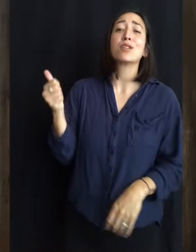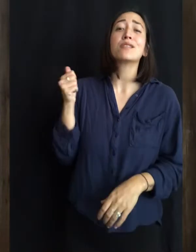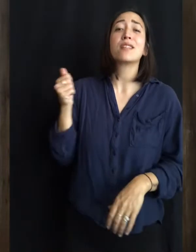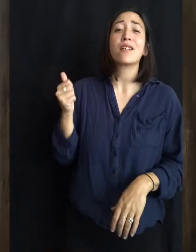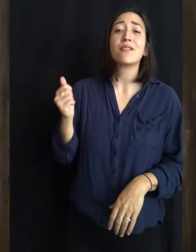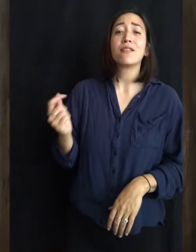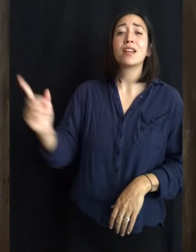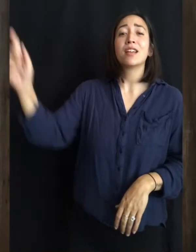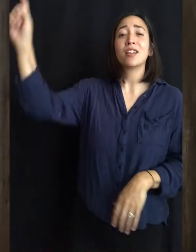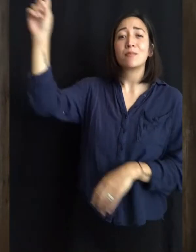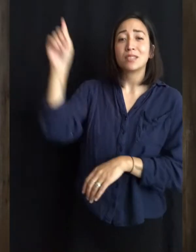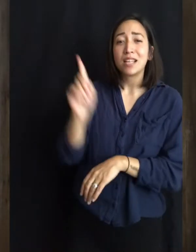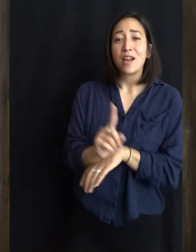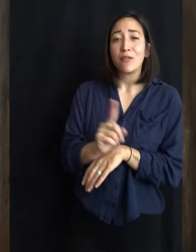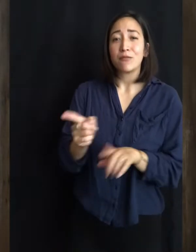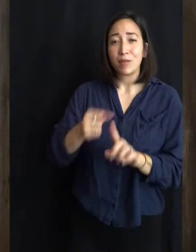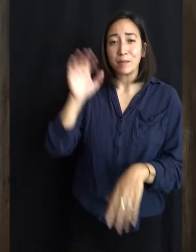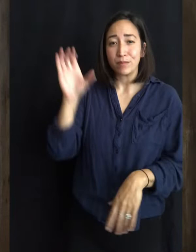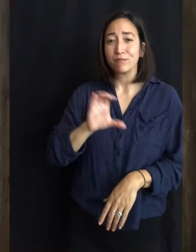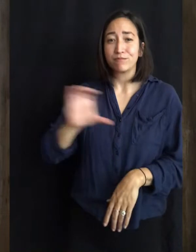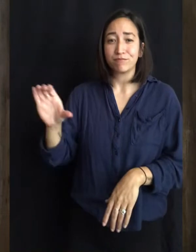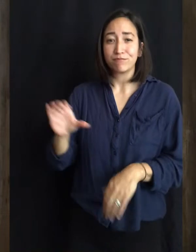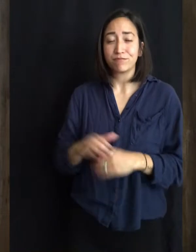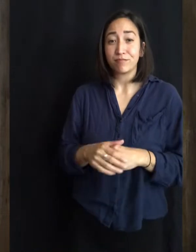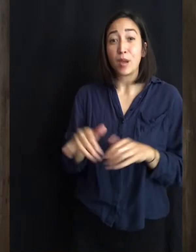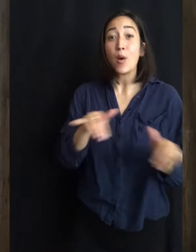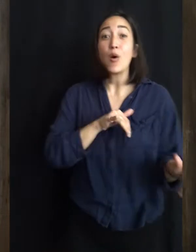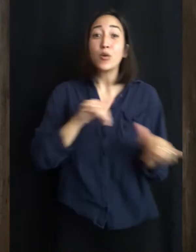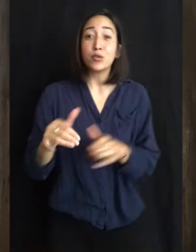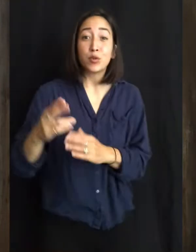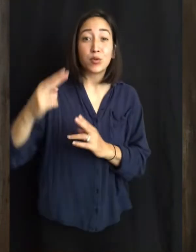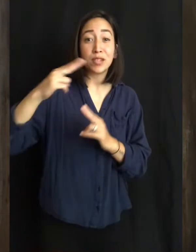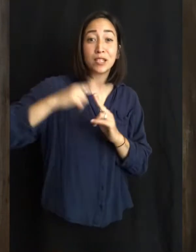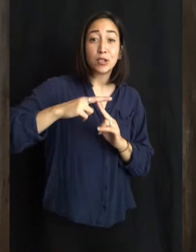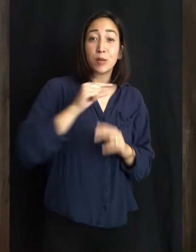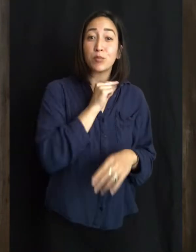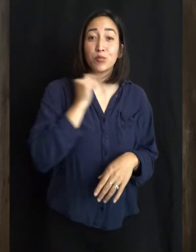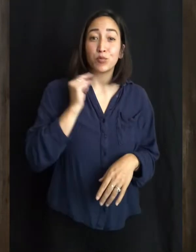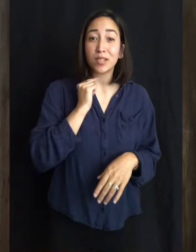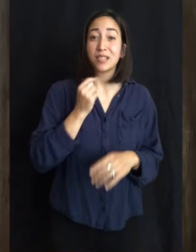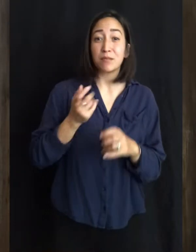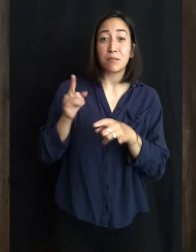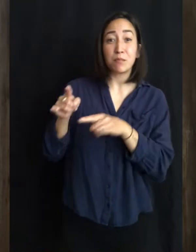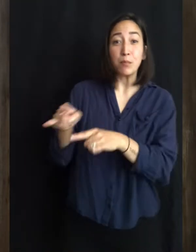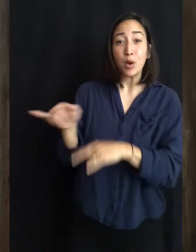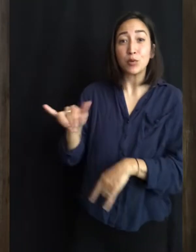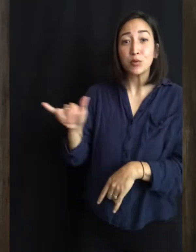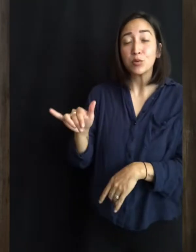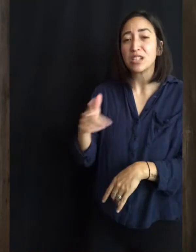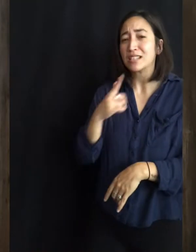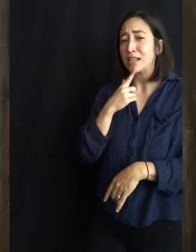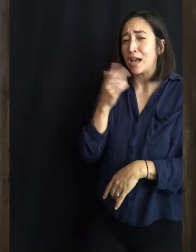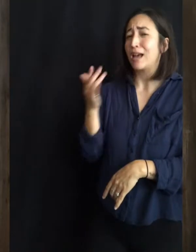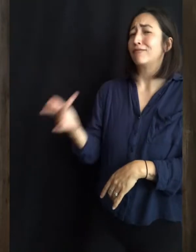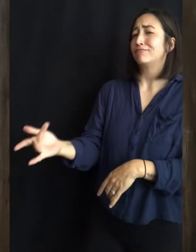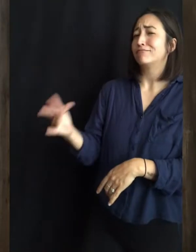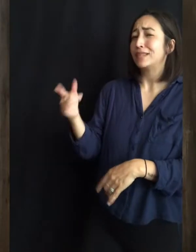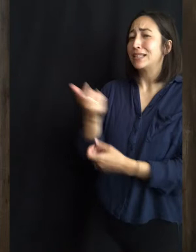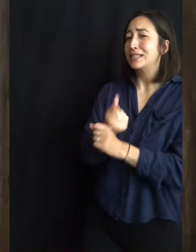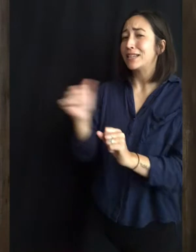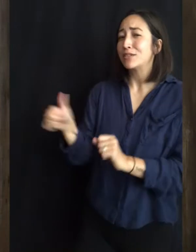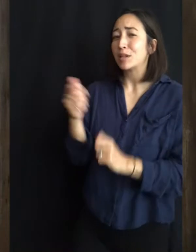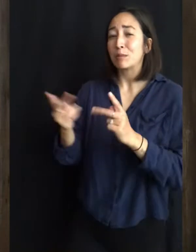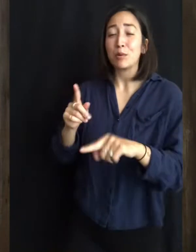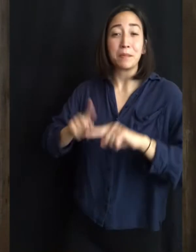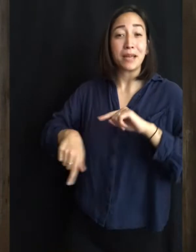come down from the cross." So also the chief priests with the scribes mocked him to one another, saying, "He saves others, he cannot